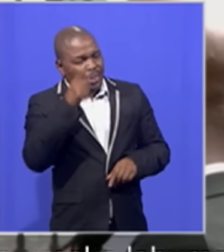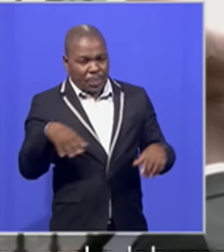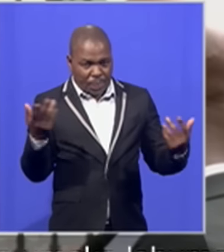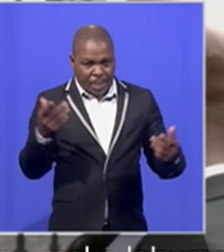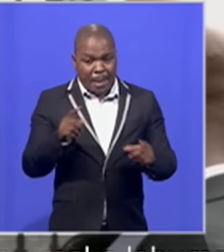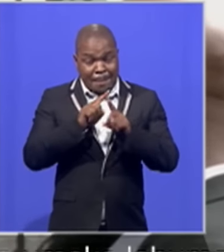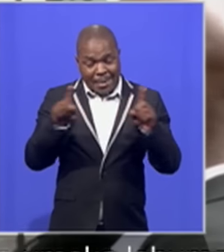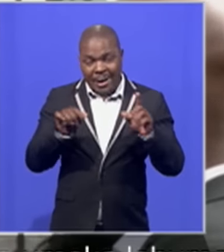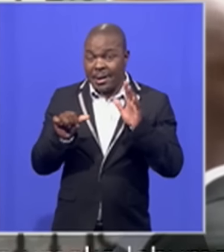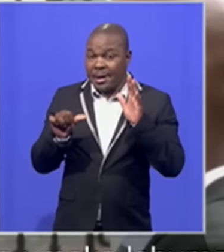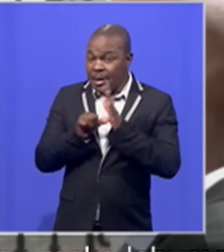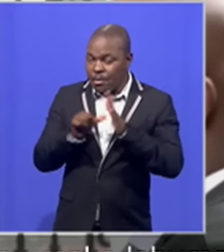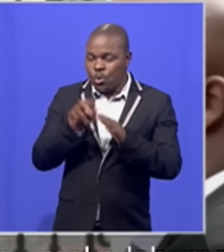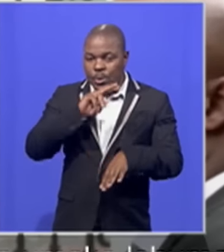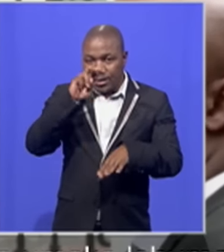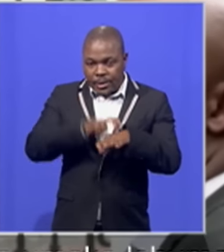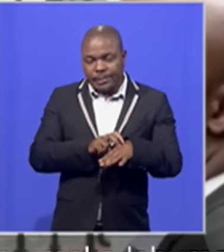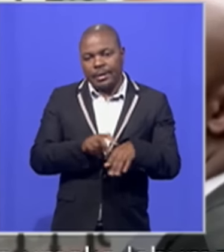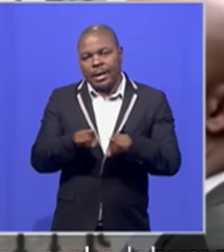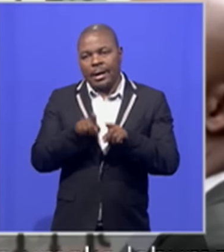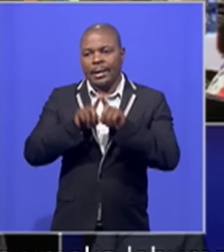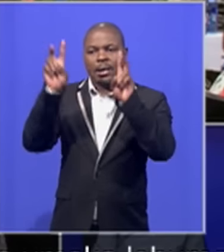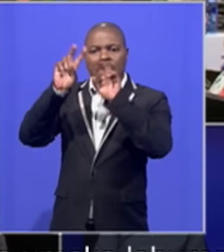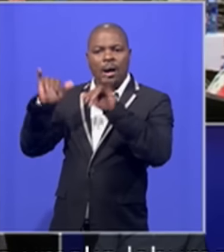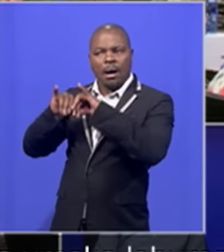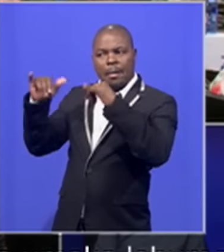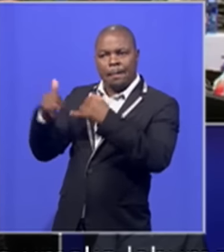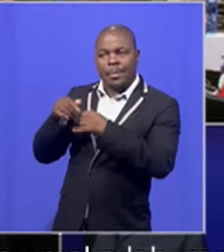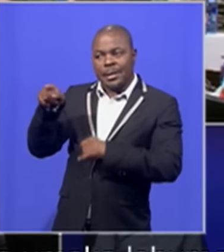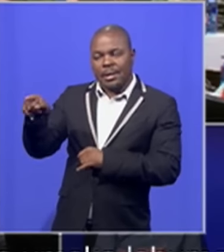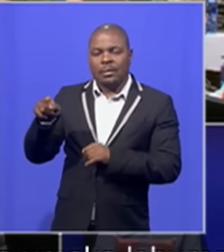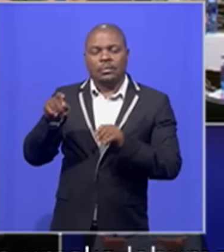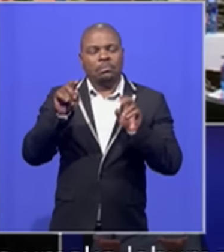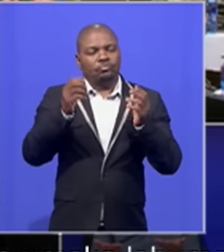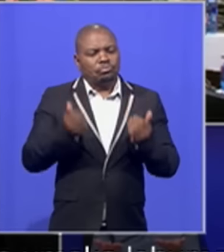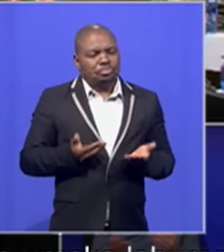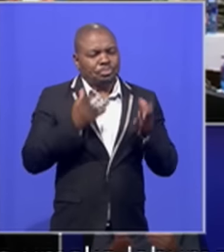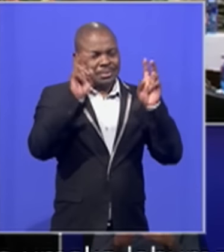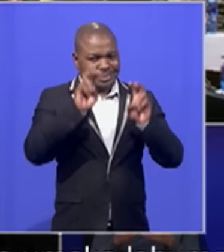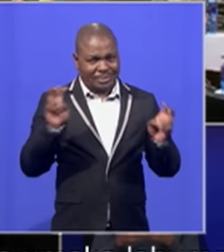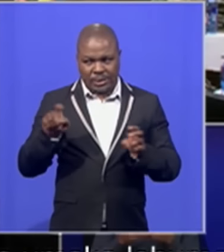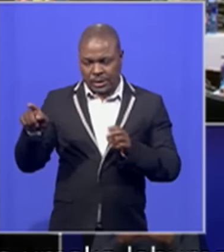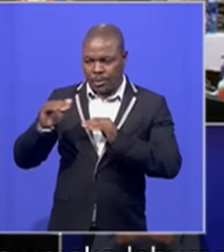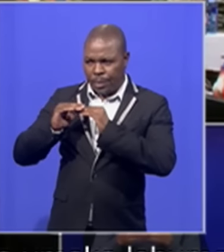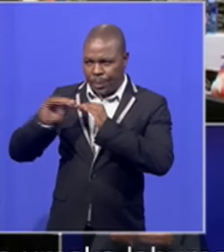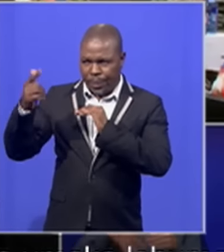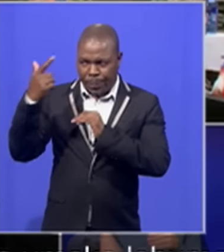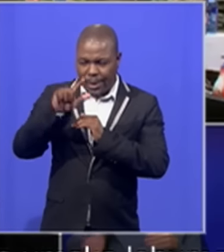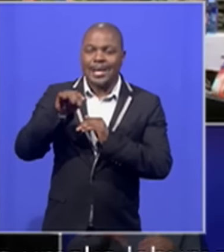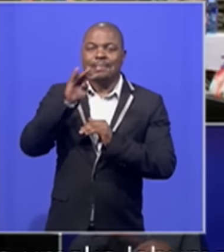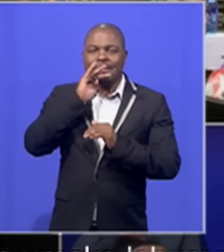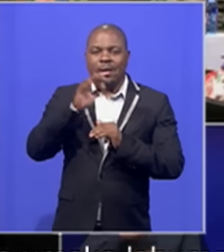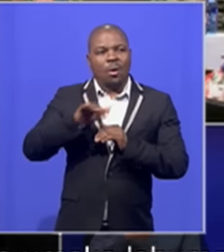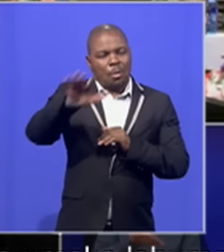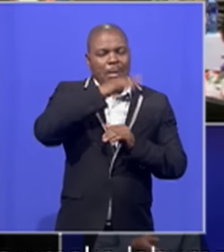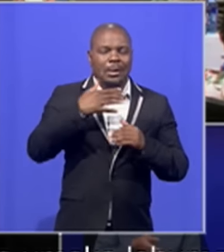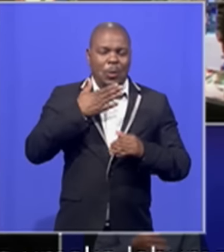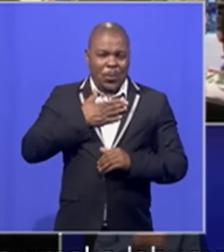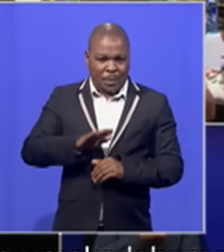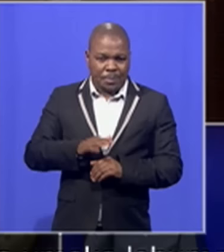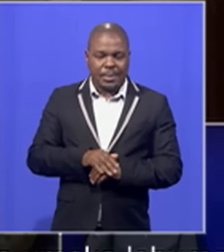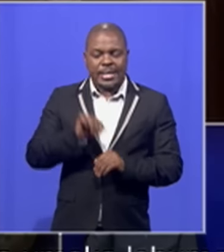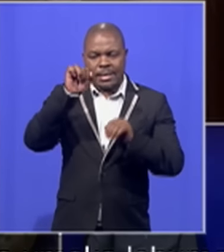about, it is about that. Stabilizing, for instance, ESCOM for electricity provision is in the interest of everybody. The discussion is about, yes, you've dealt